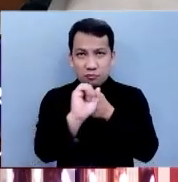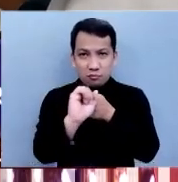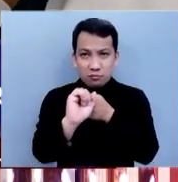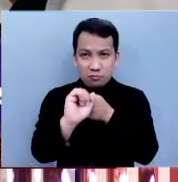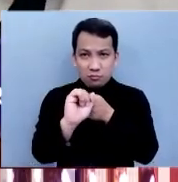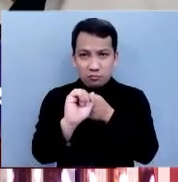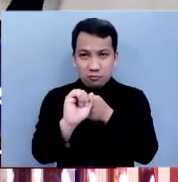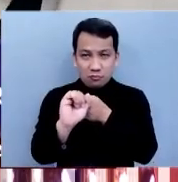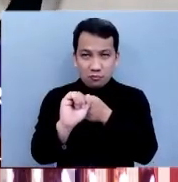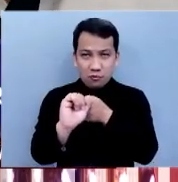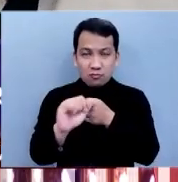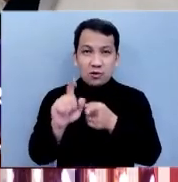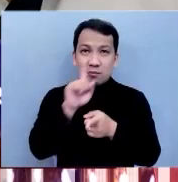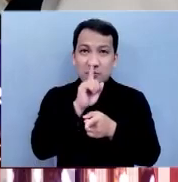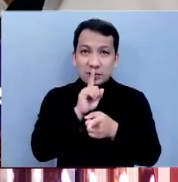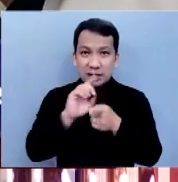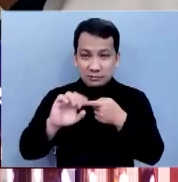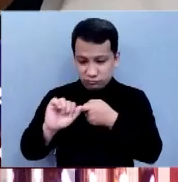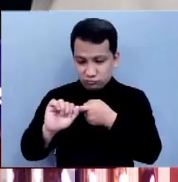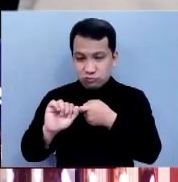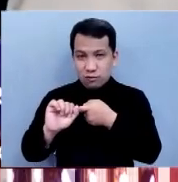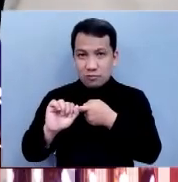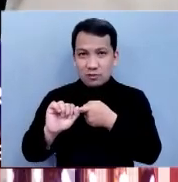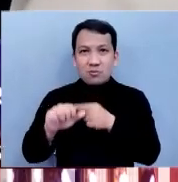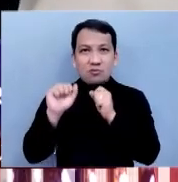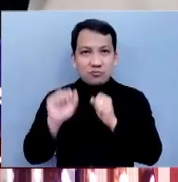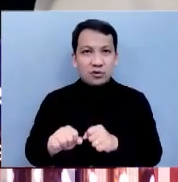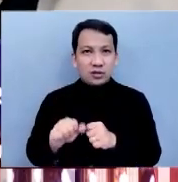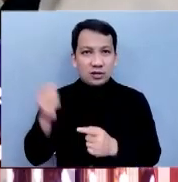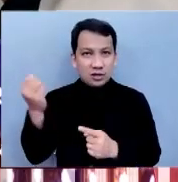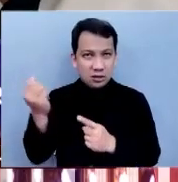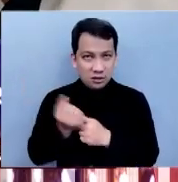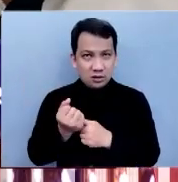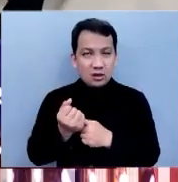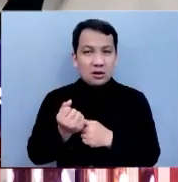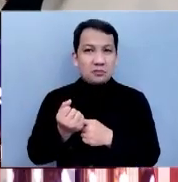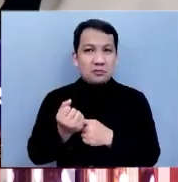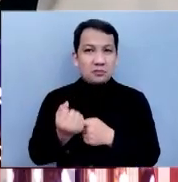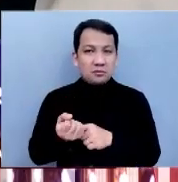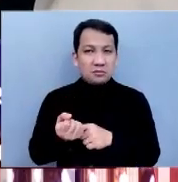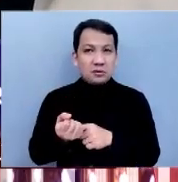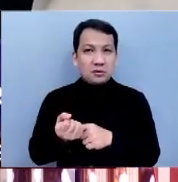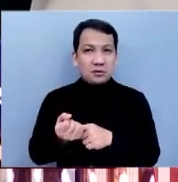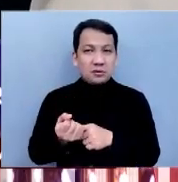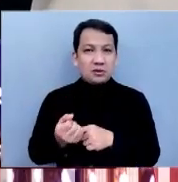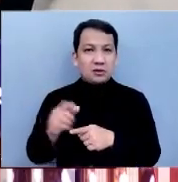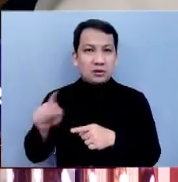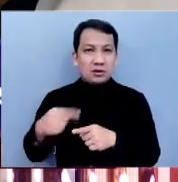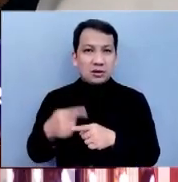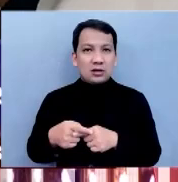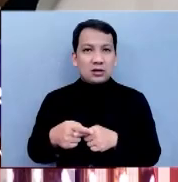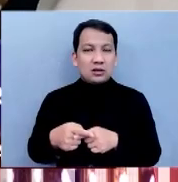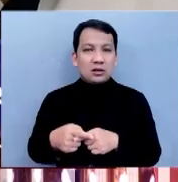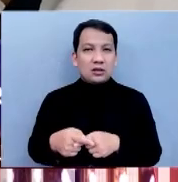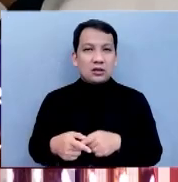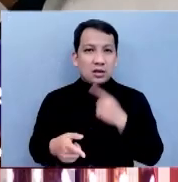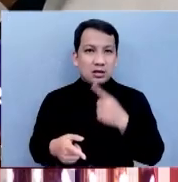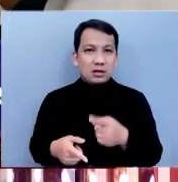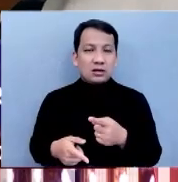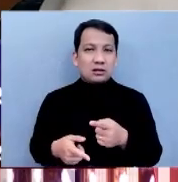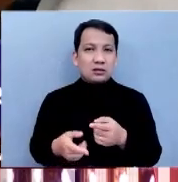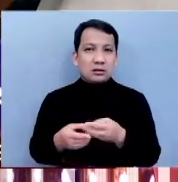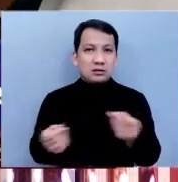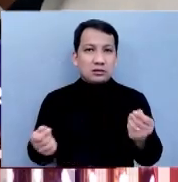use. Okay. Siguro, pwede niyang ikabit yung suppressor, pero he will have to demilitarize the firearm